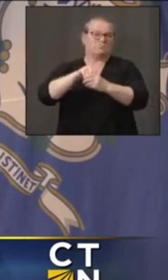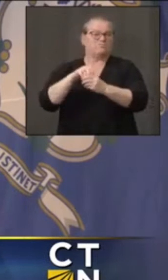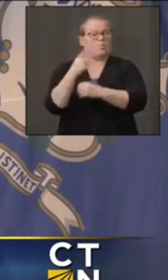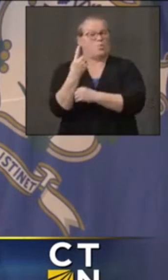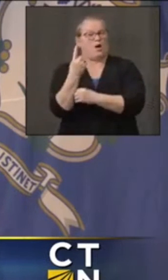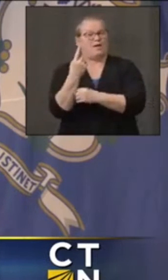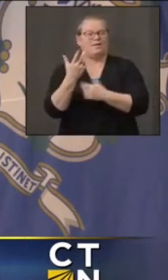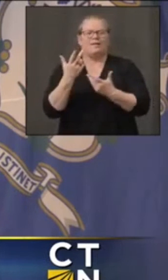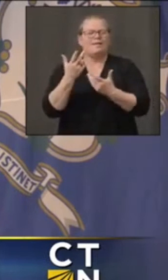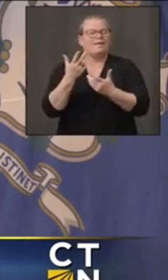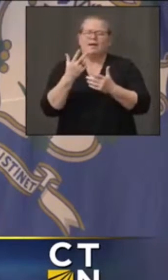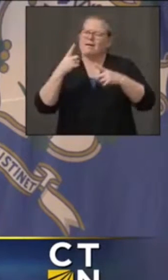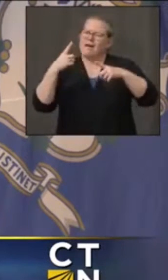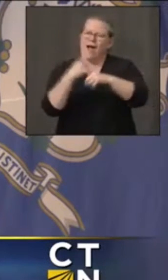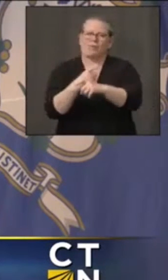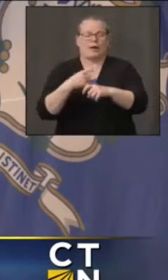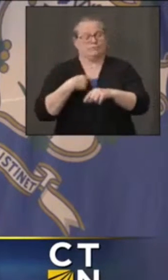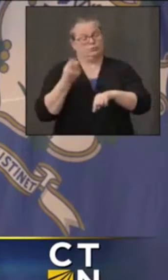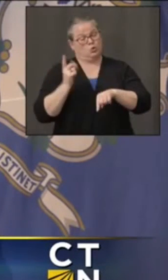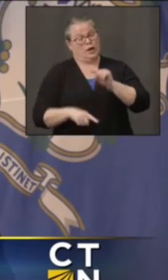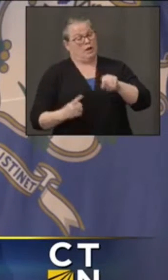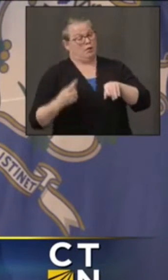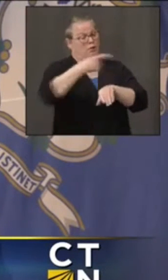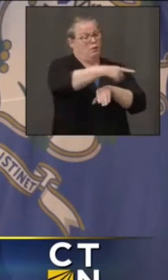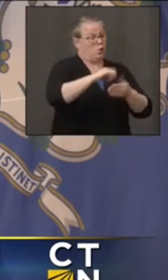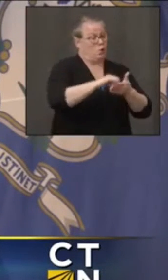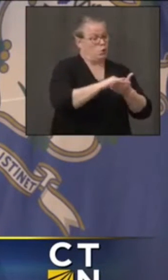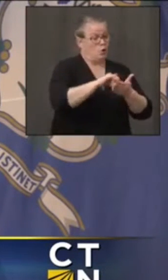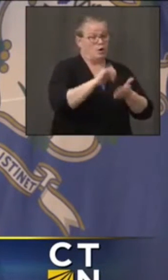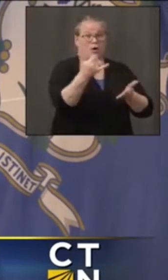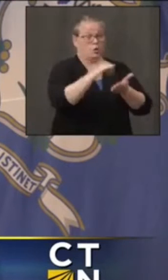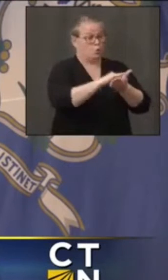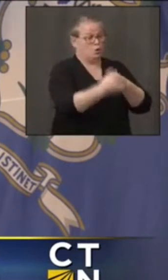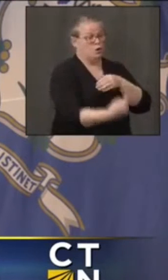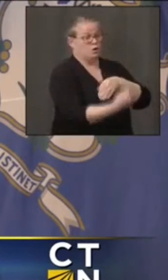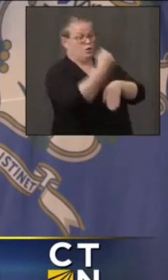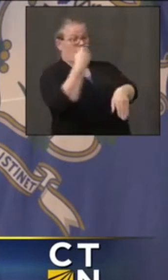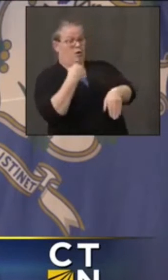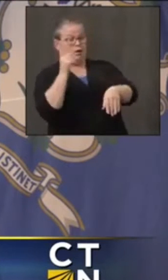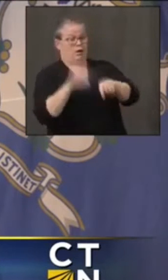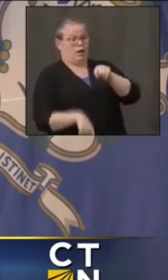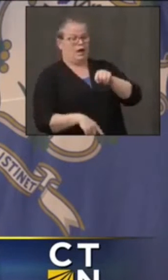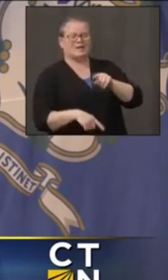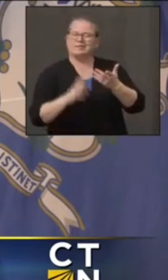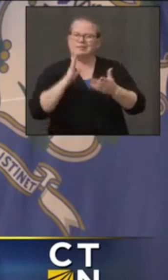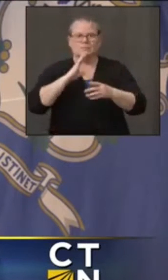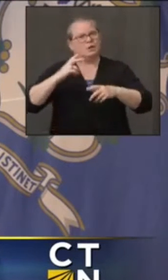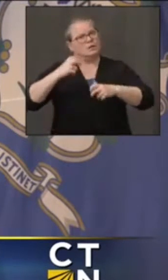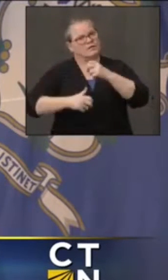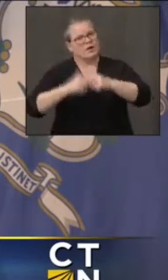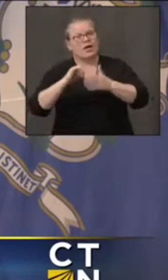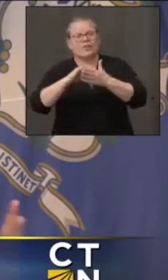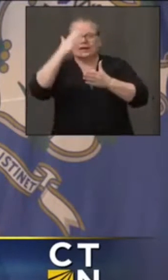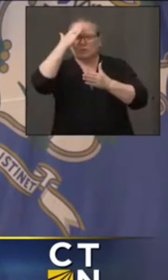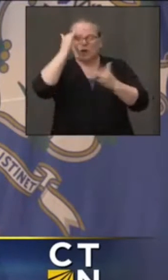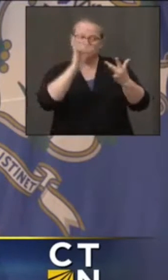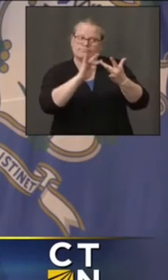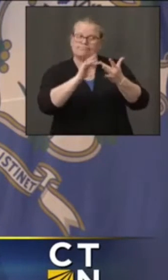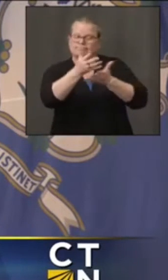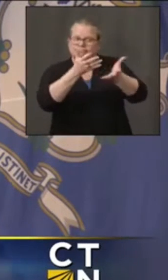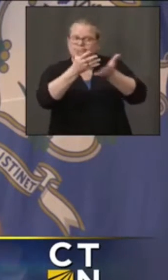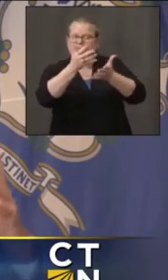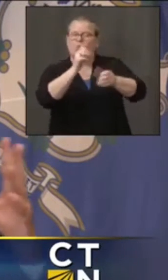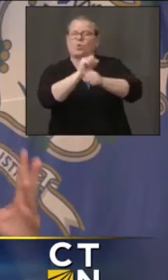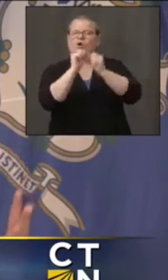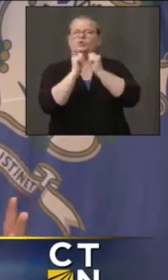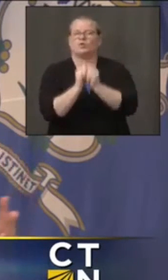we'll probably be working together on this. Our positivity rates and cases per 100,000 are very